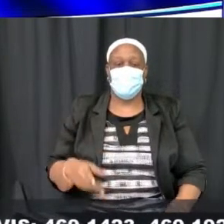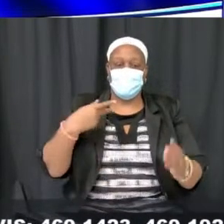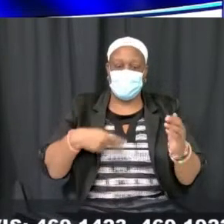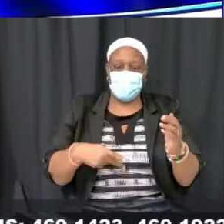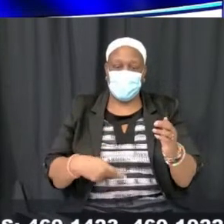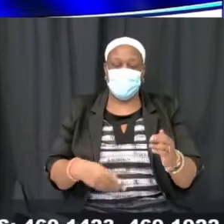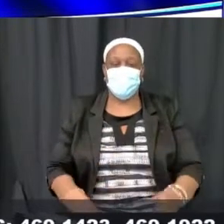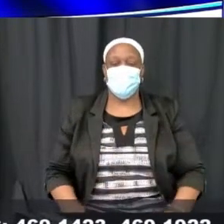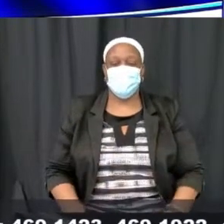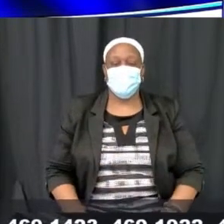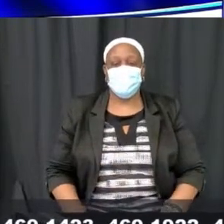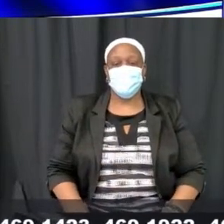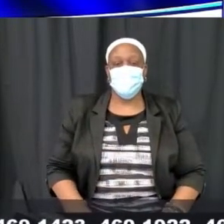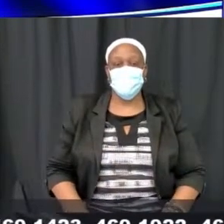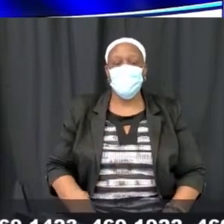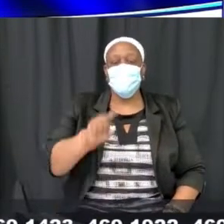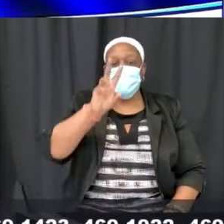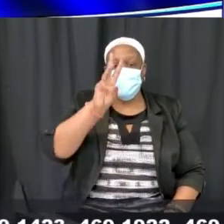So I'll do that again. It's